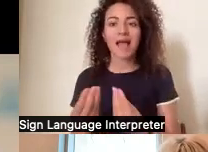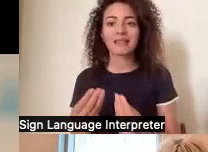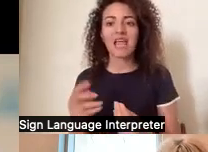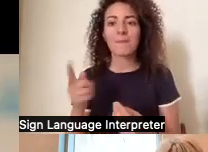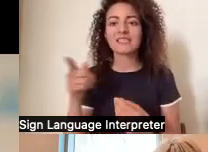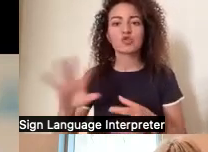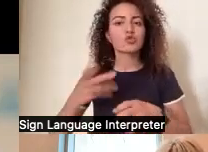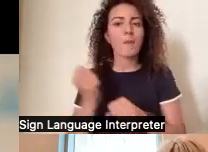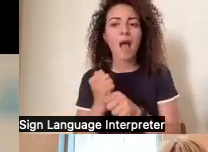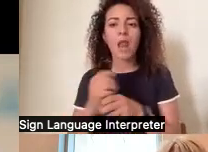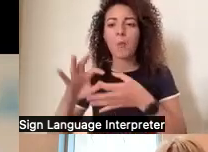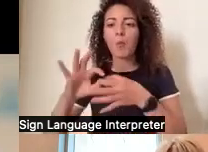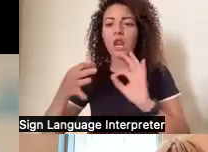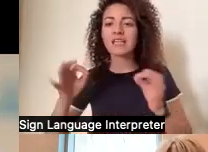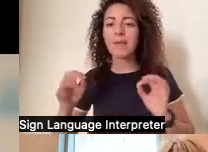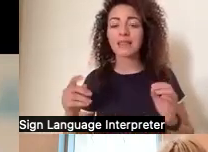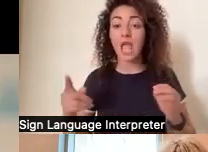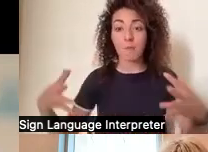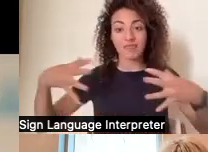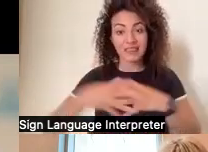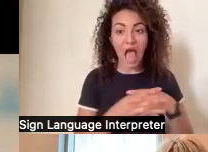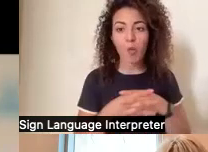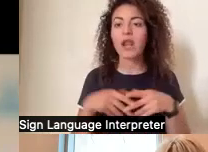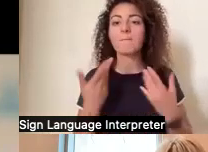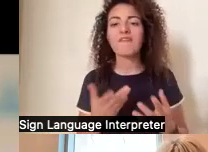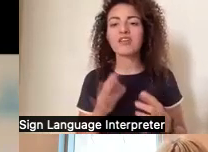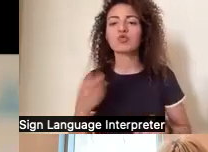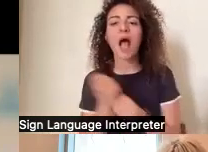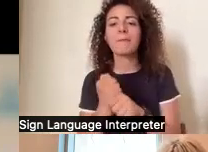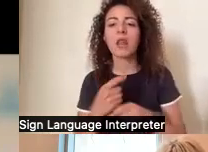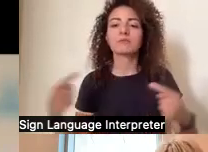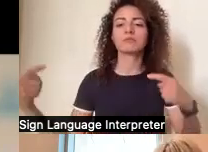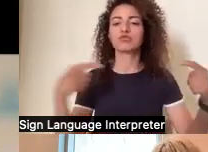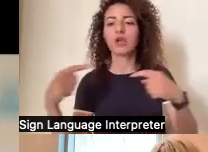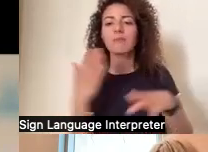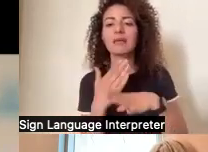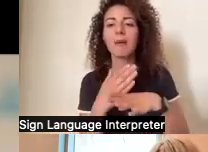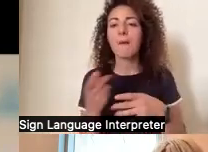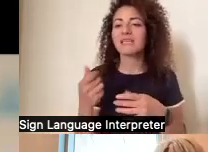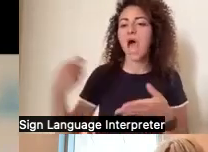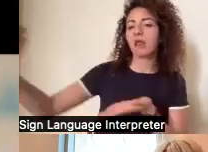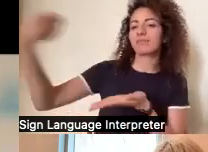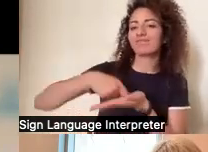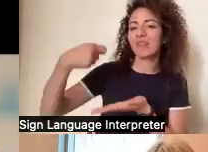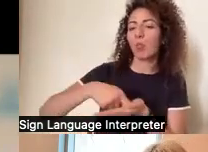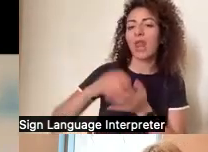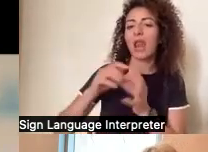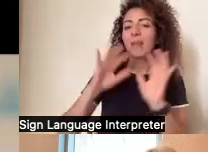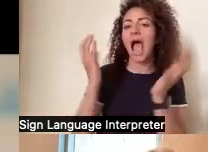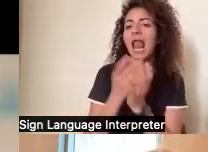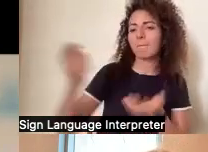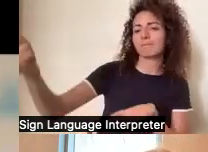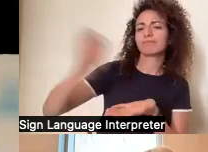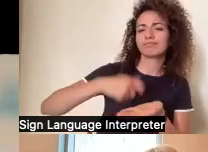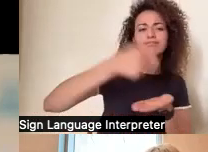themselves, between themselves, because of the lack of funding that's coming forth. International donors, I mean, we